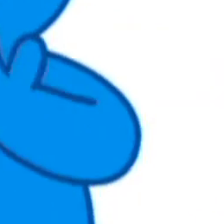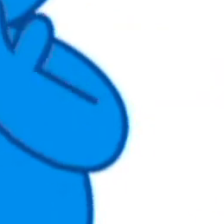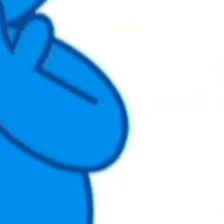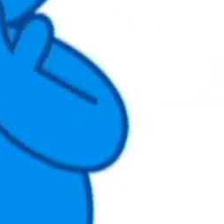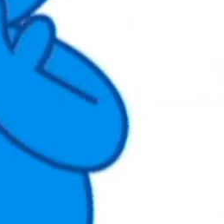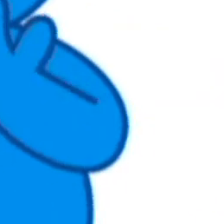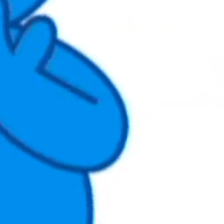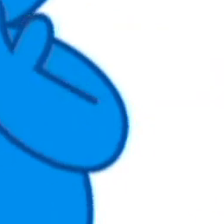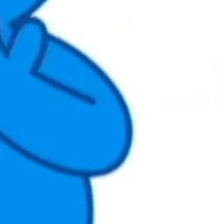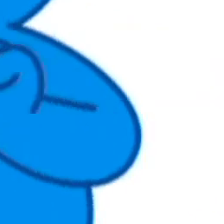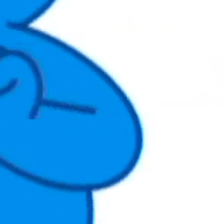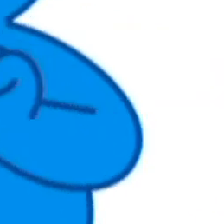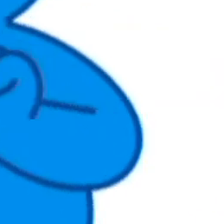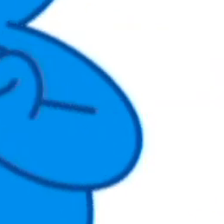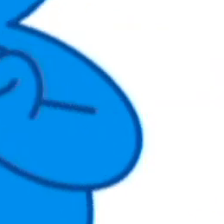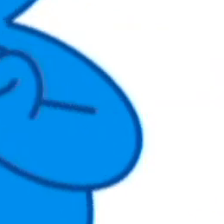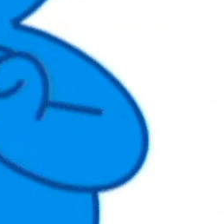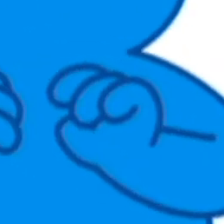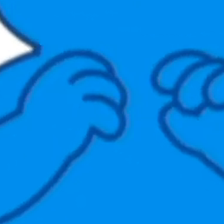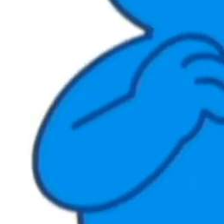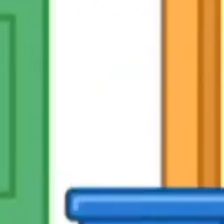Wash hands now.